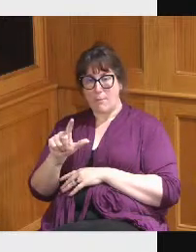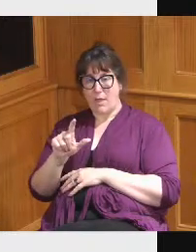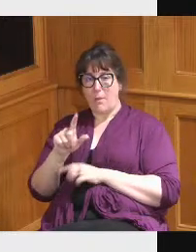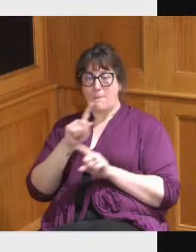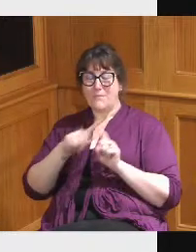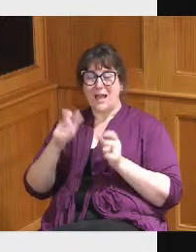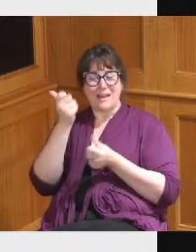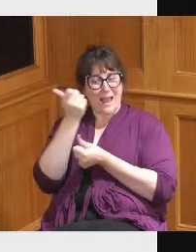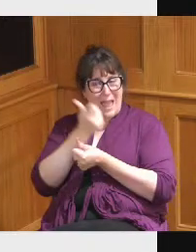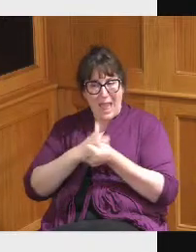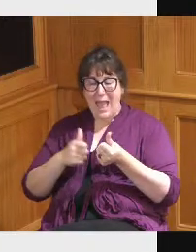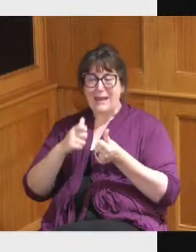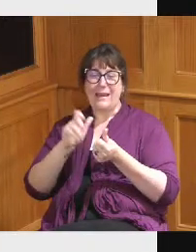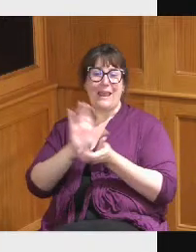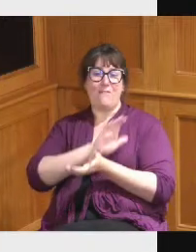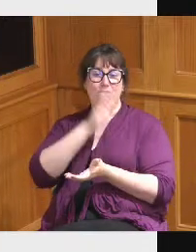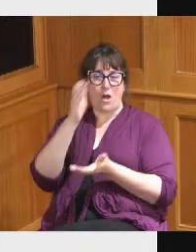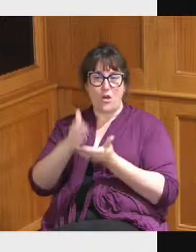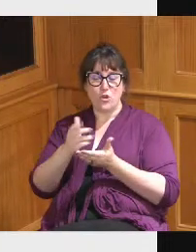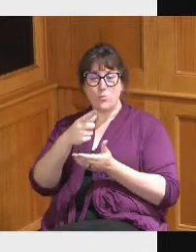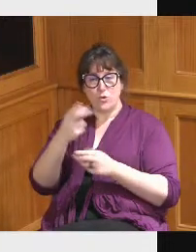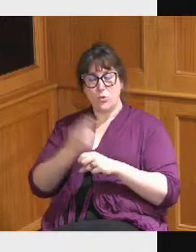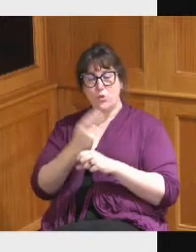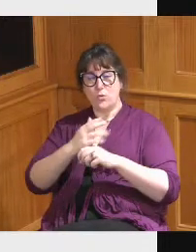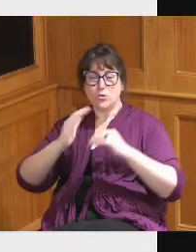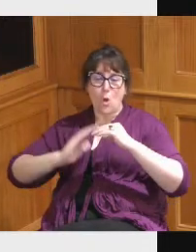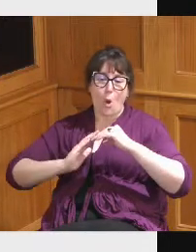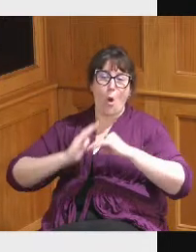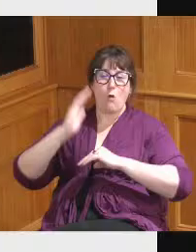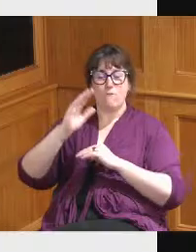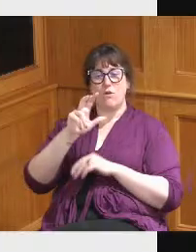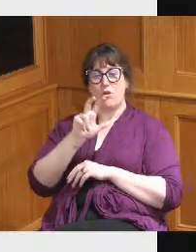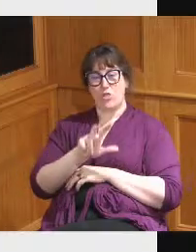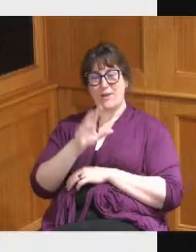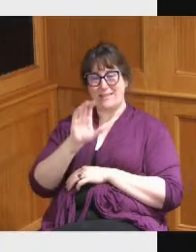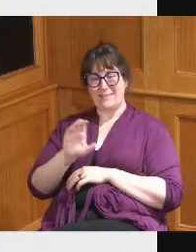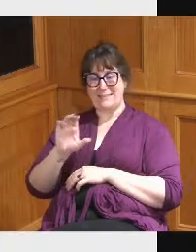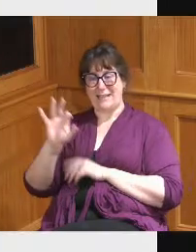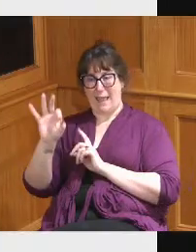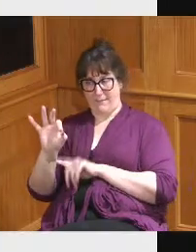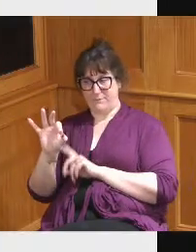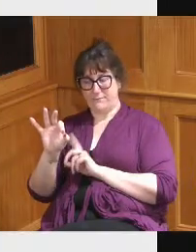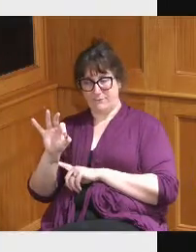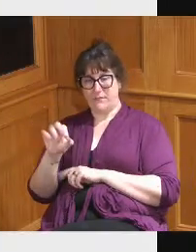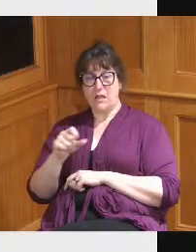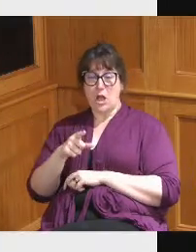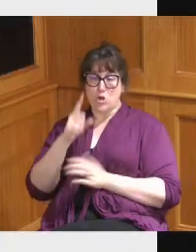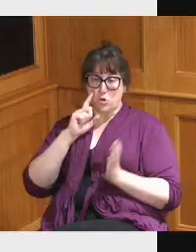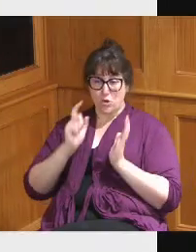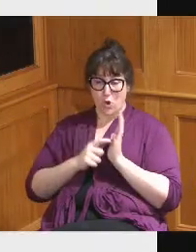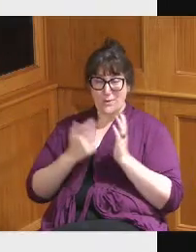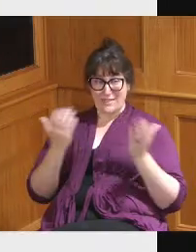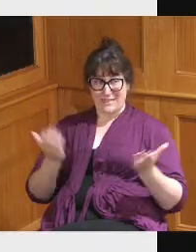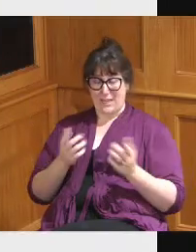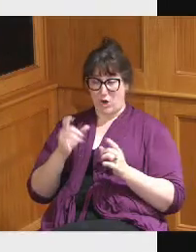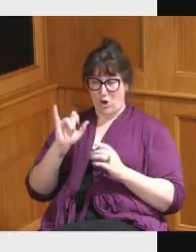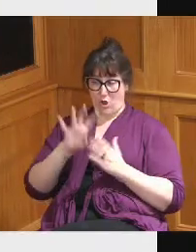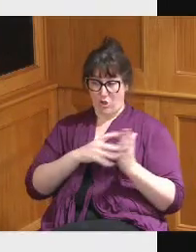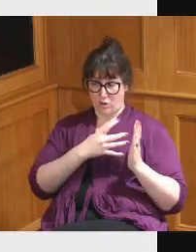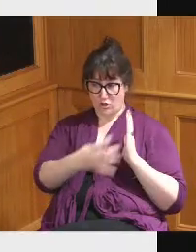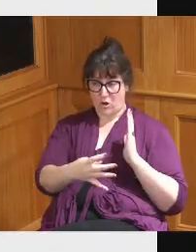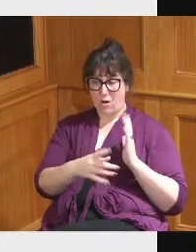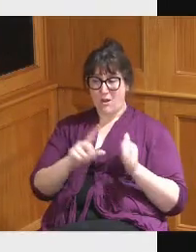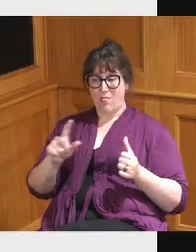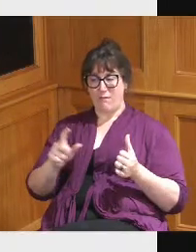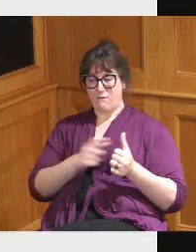any volume that you use over the 3 CCF. And what you'll notice here on the commodity charge is that the